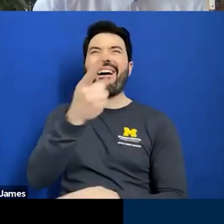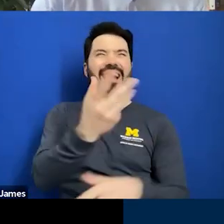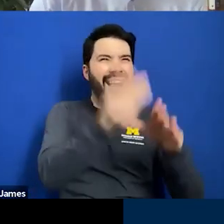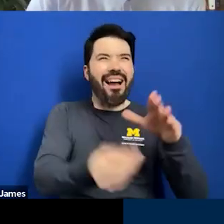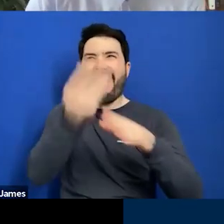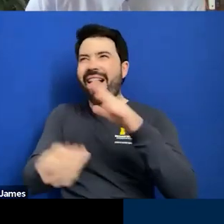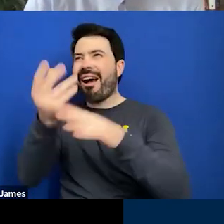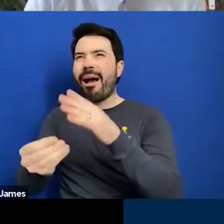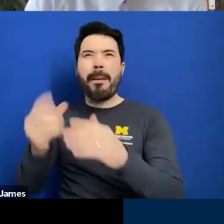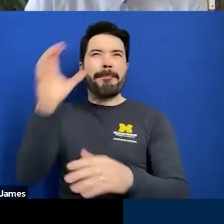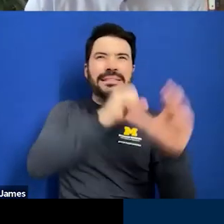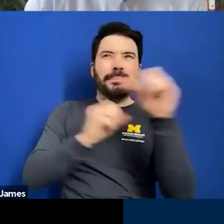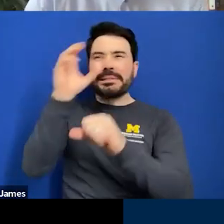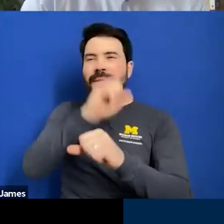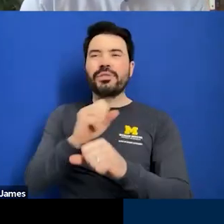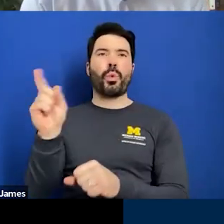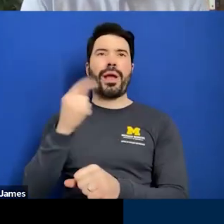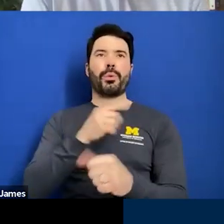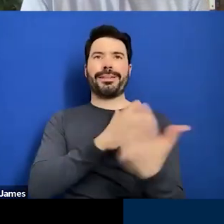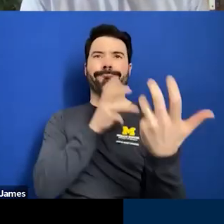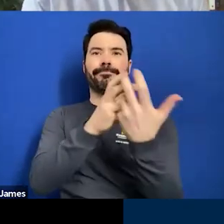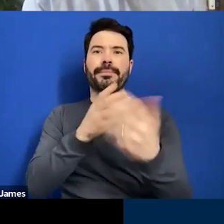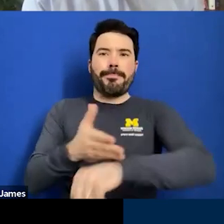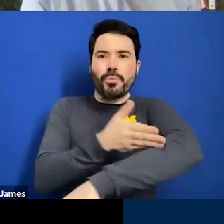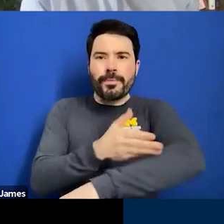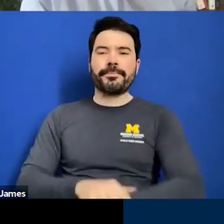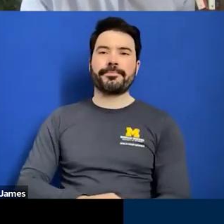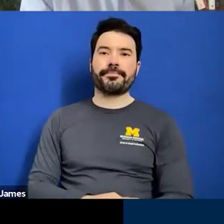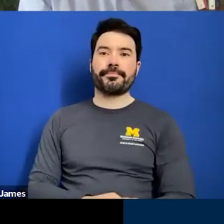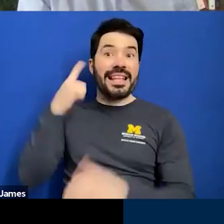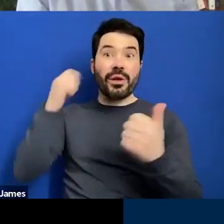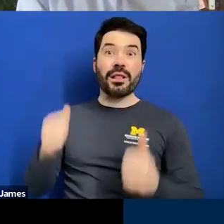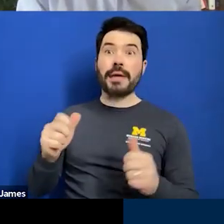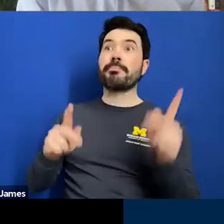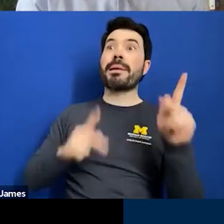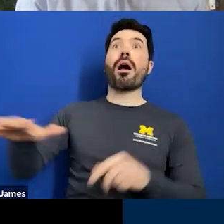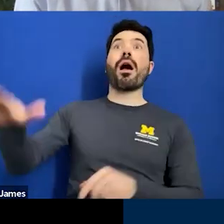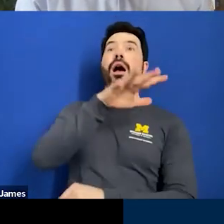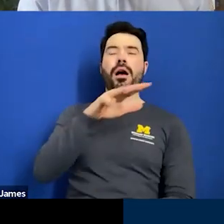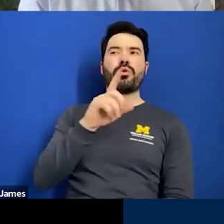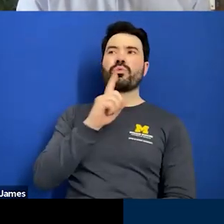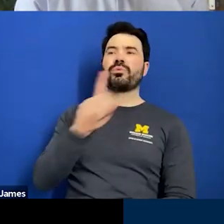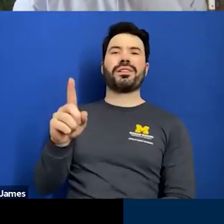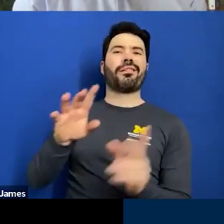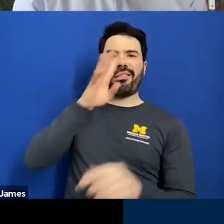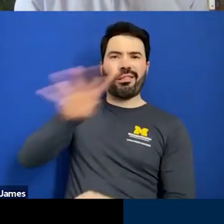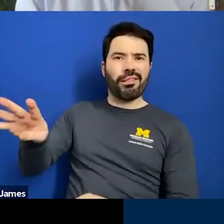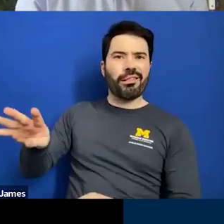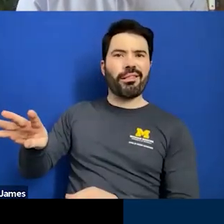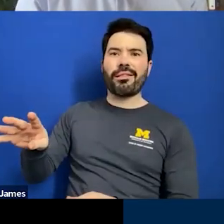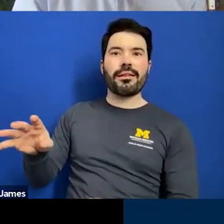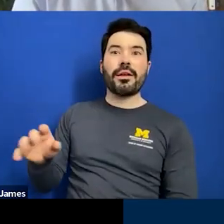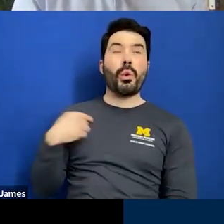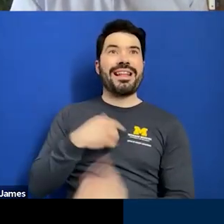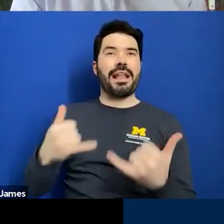for improvement. Hearing loss is vastly undervalued by society. We're coming to a better and better understanding about how hearing